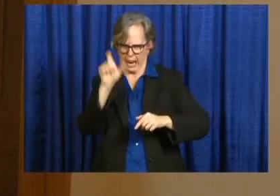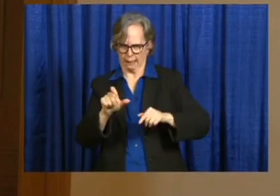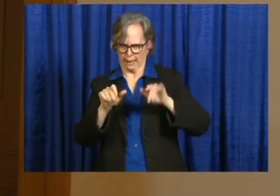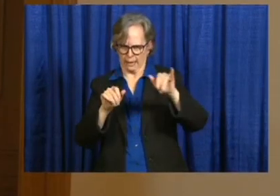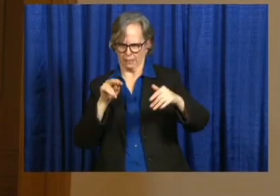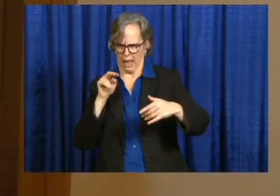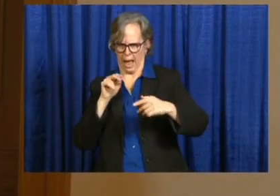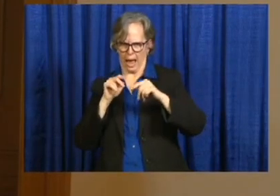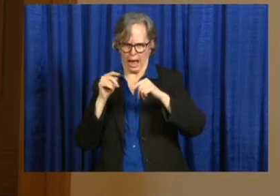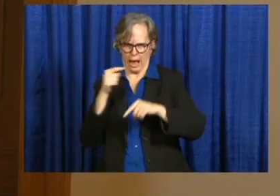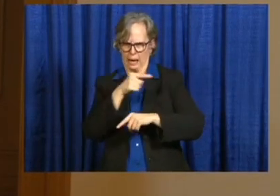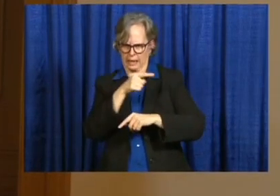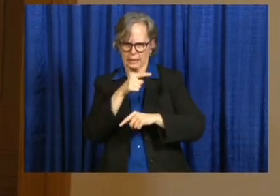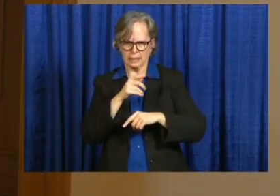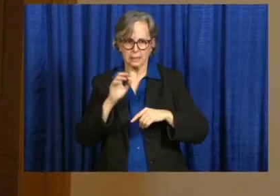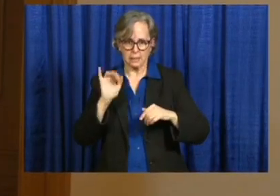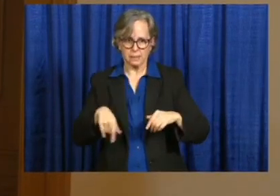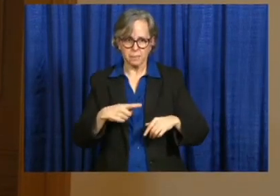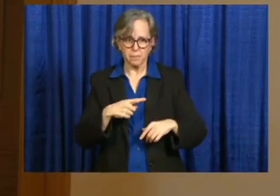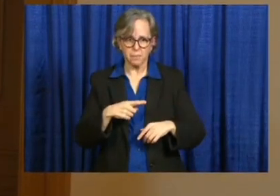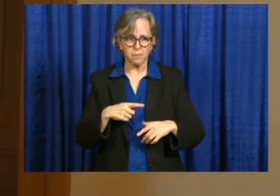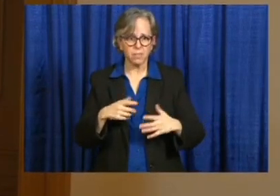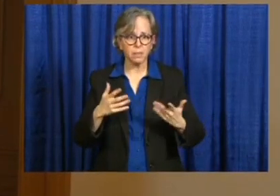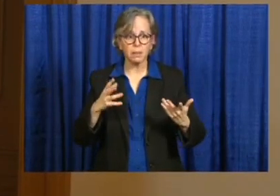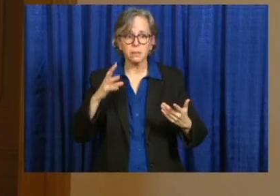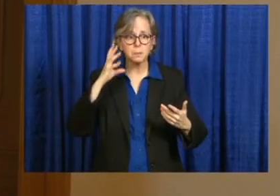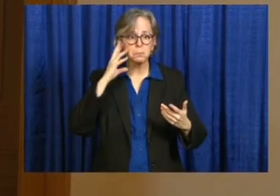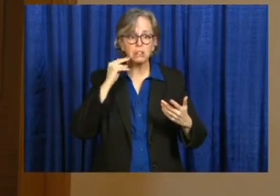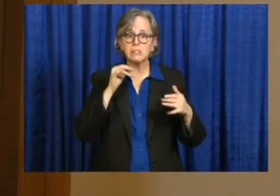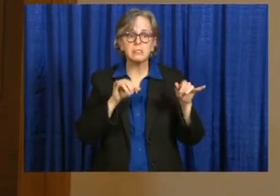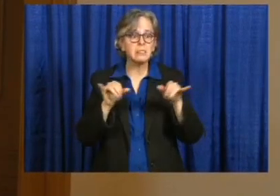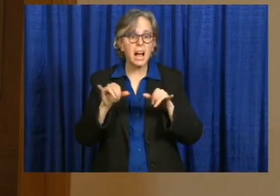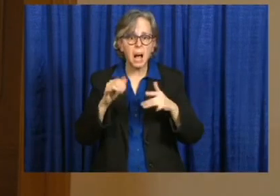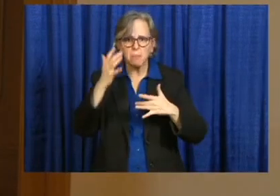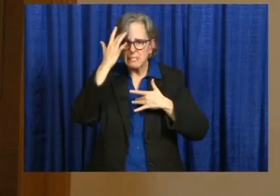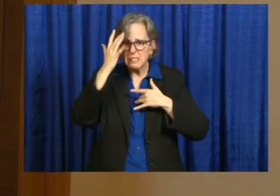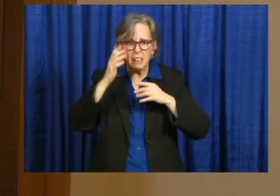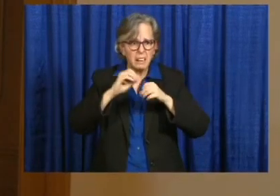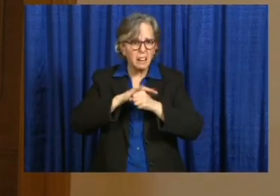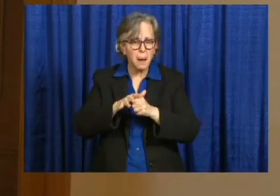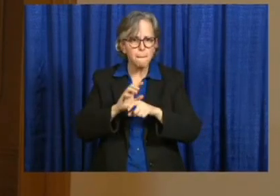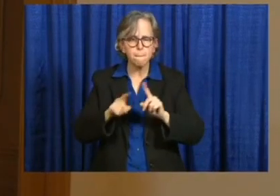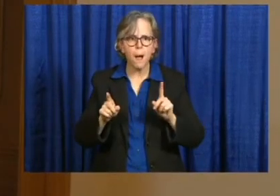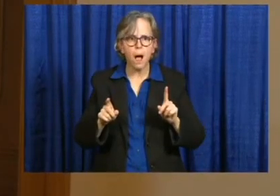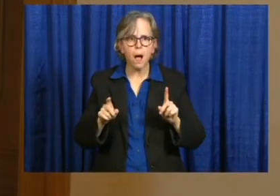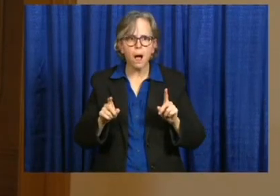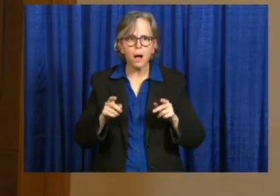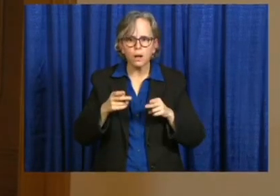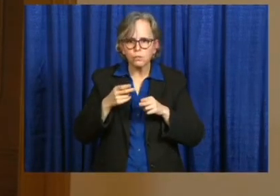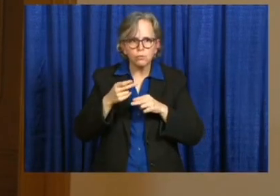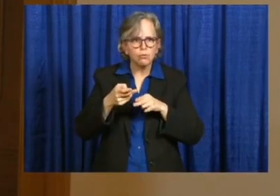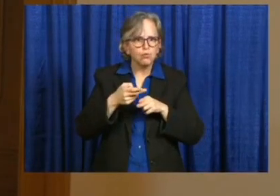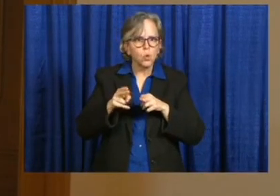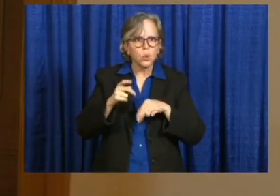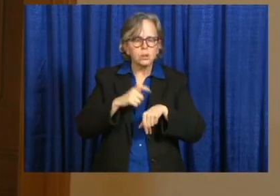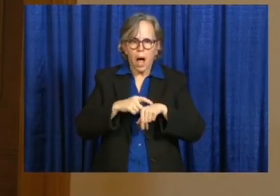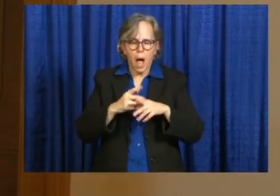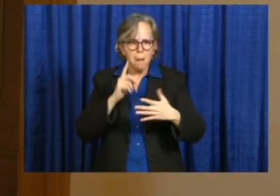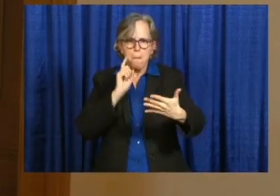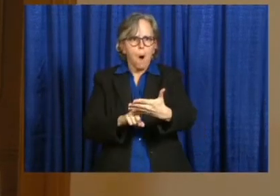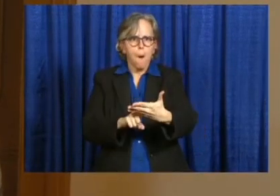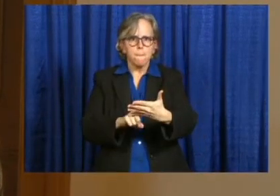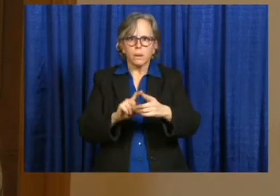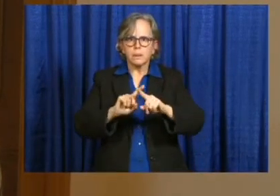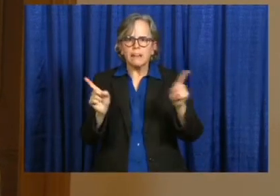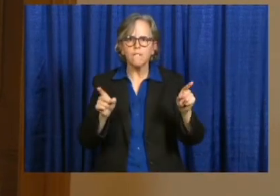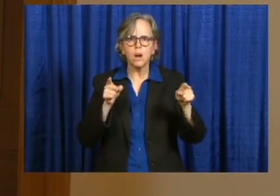the outbreak and pandemic we're dealing with here in the United States, even in a short period of time, they could see a difference in